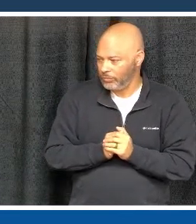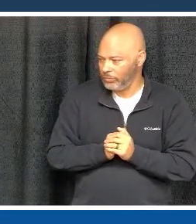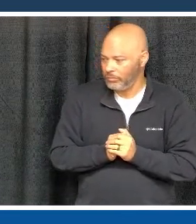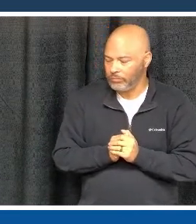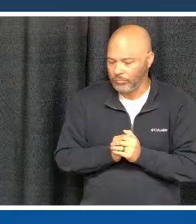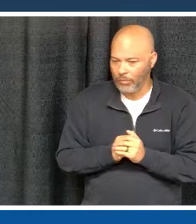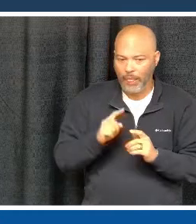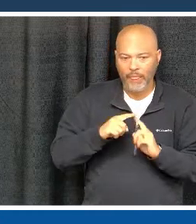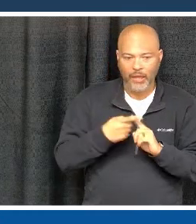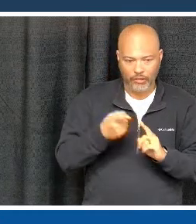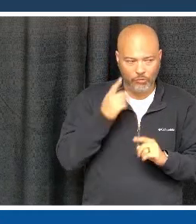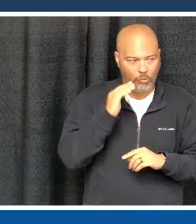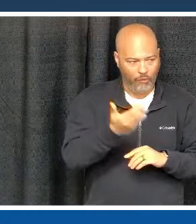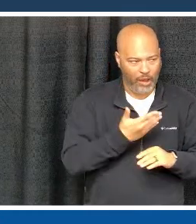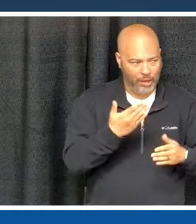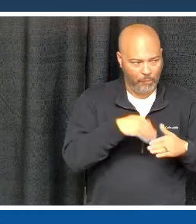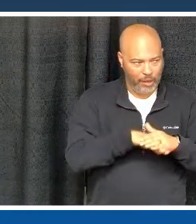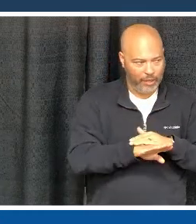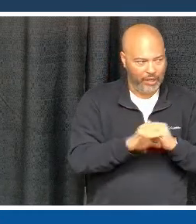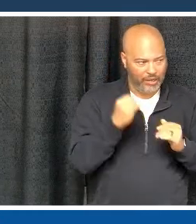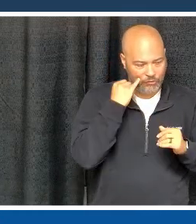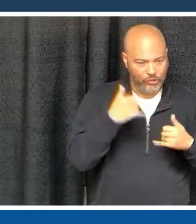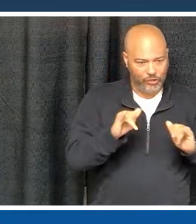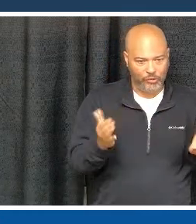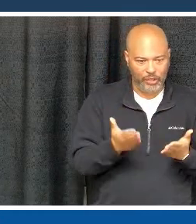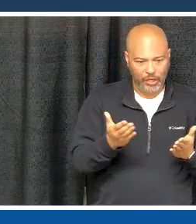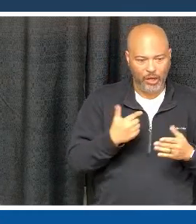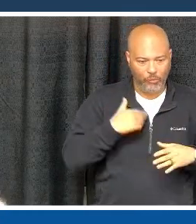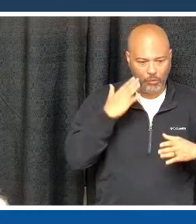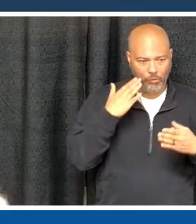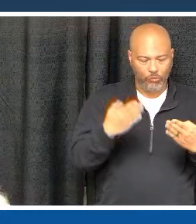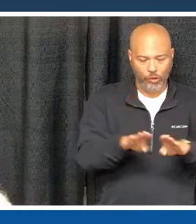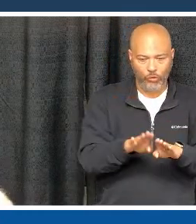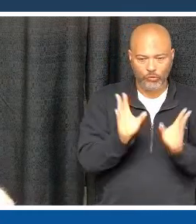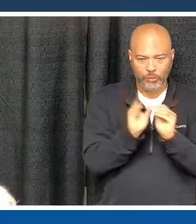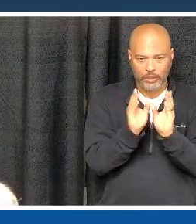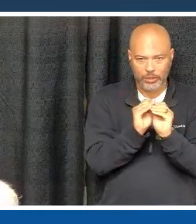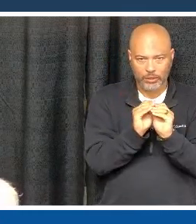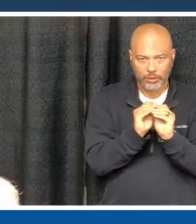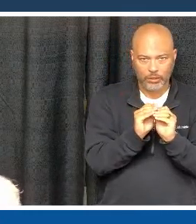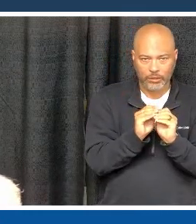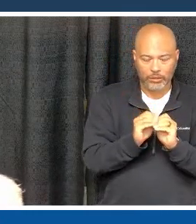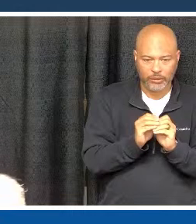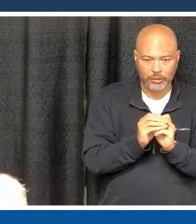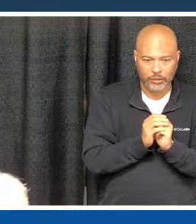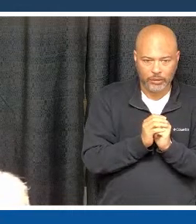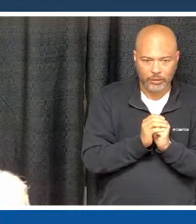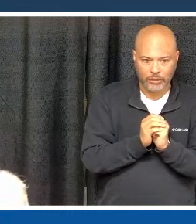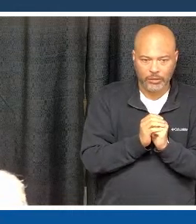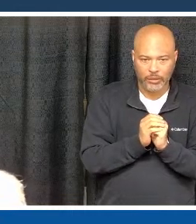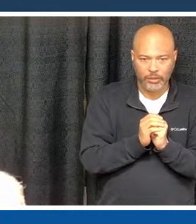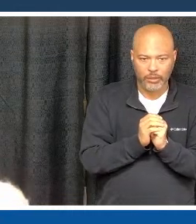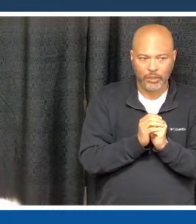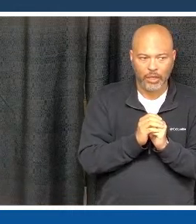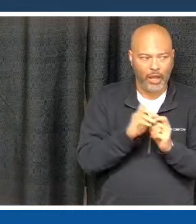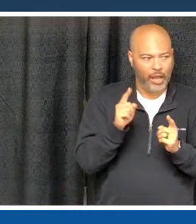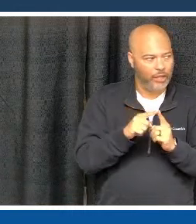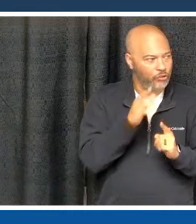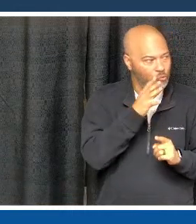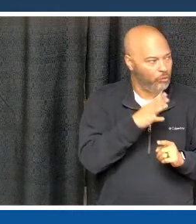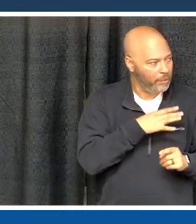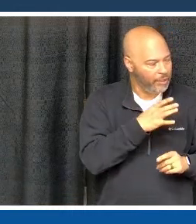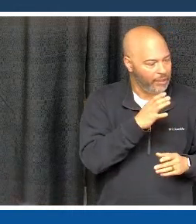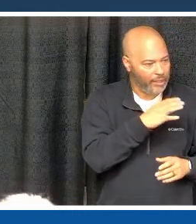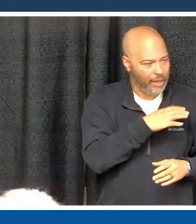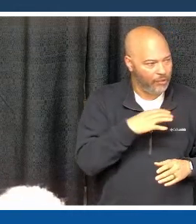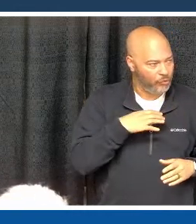And then you'll be invited back in if you're still here, and we'll conclude the meeting. And to the women council members, if